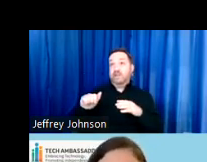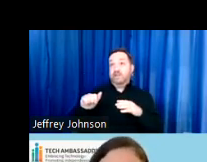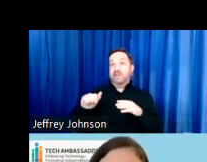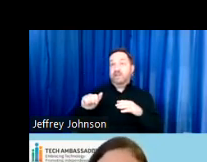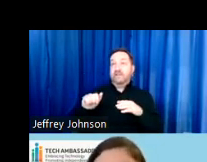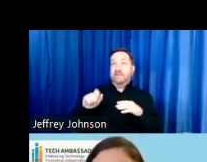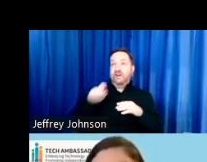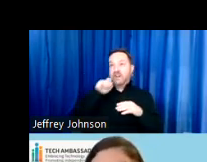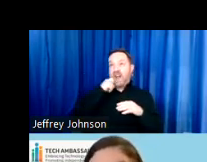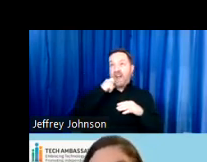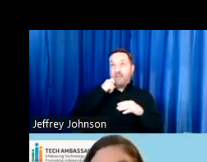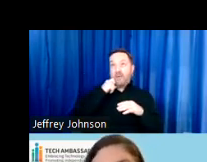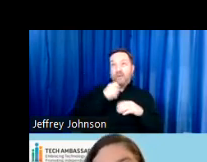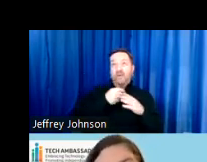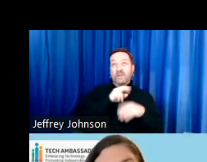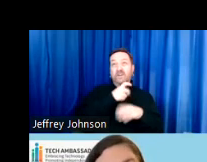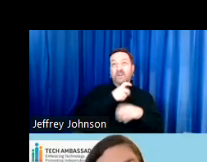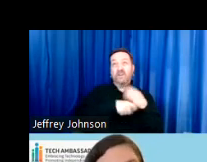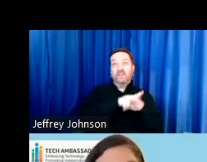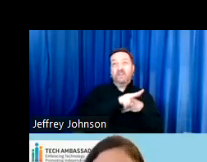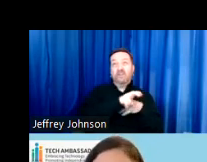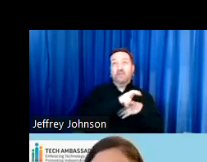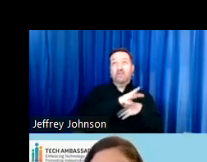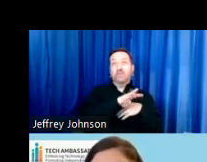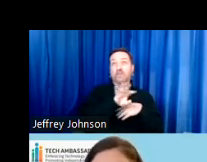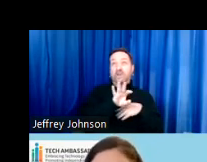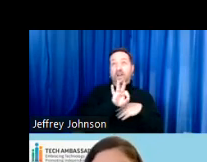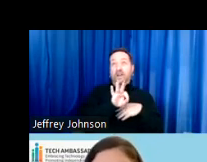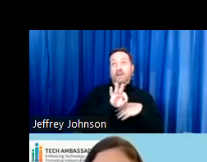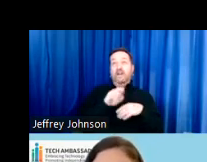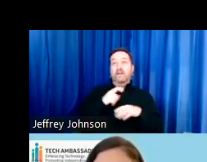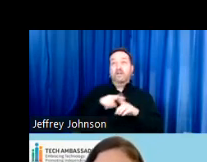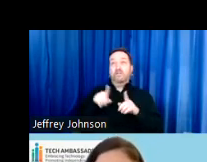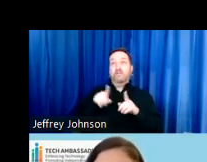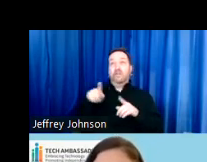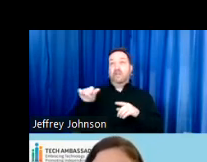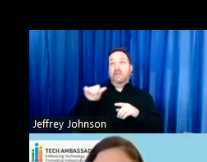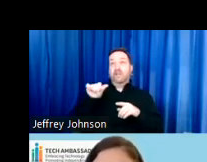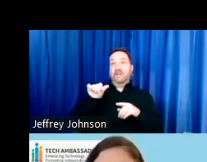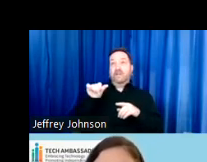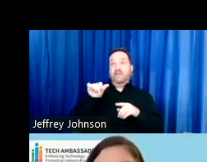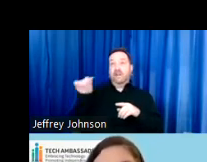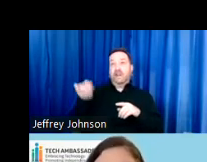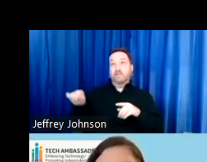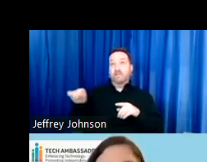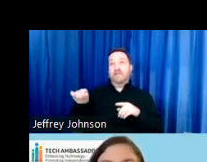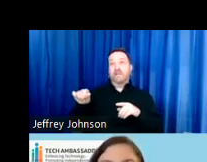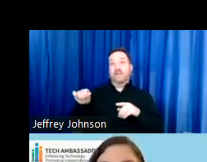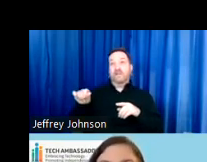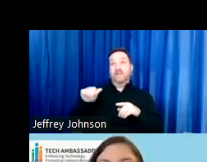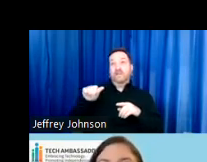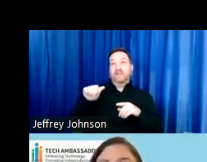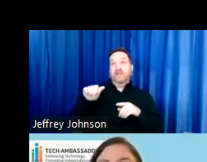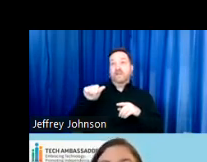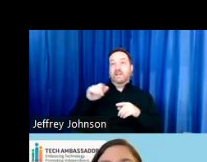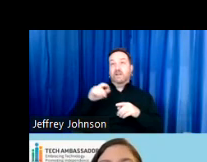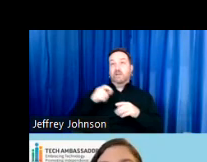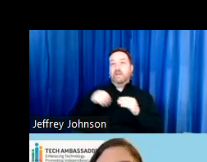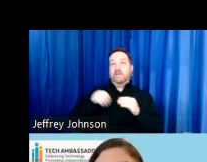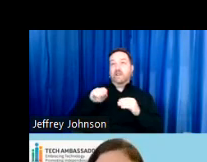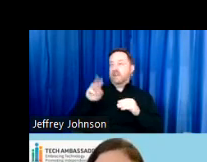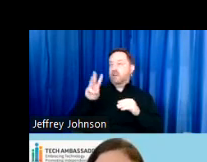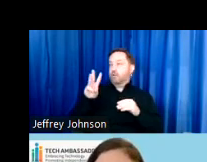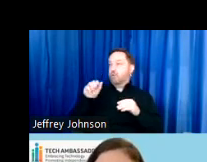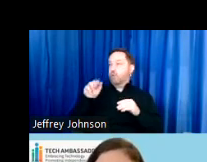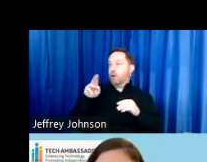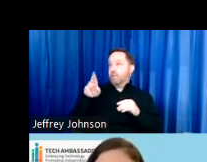right now they're $249, but they were selling for about $149 on Amazon, Walmart,